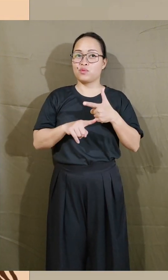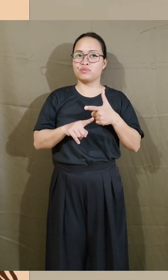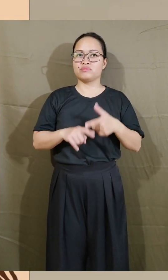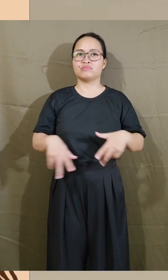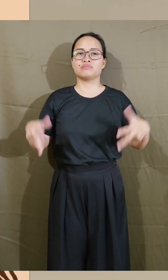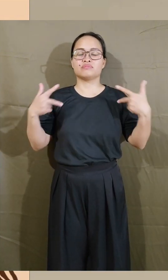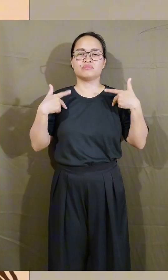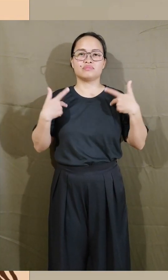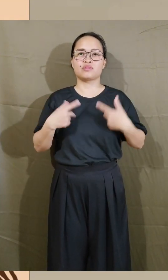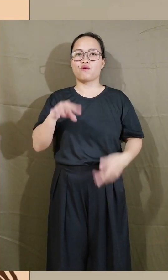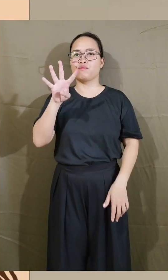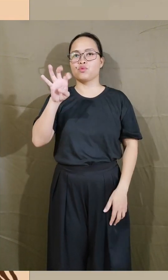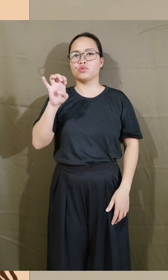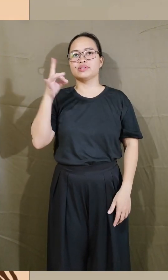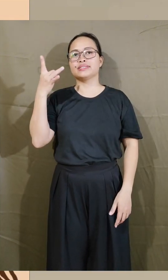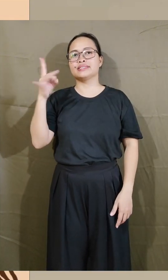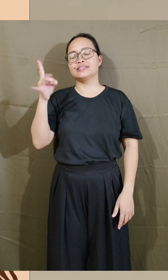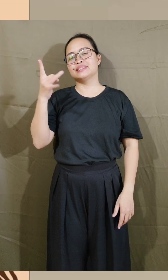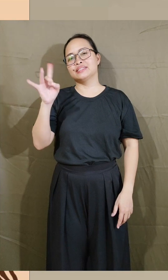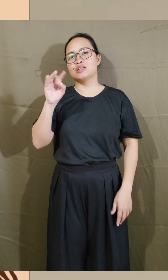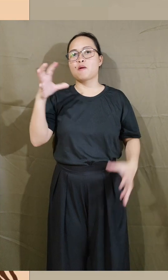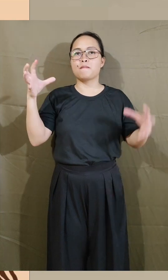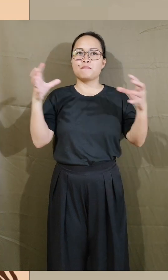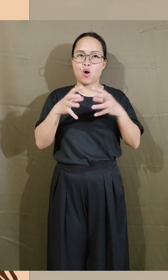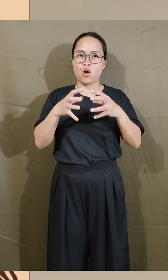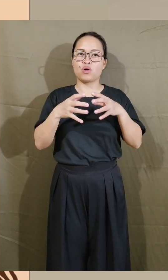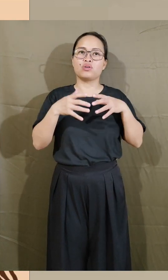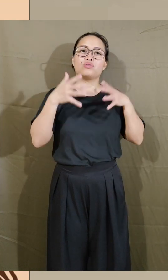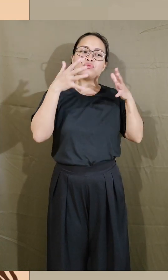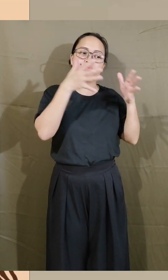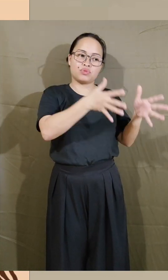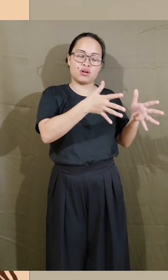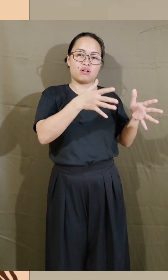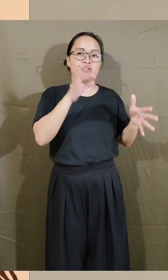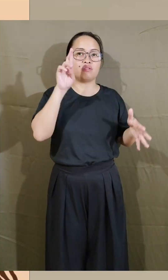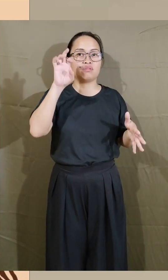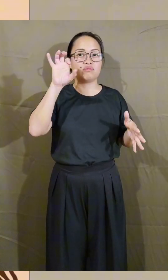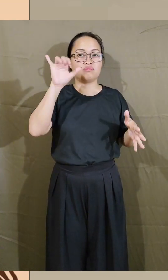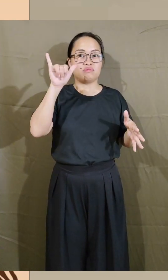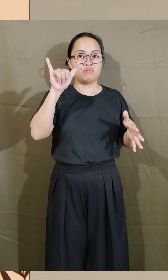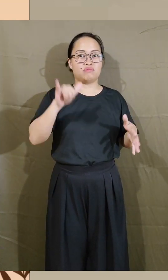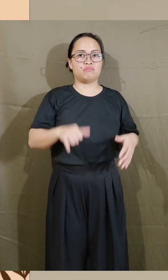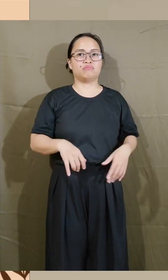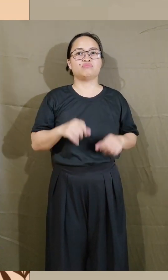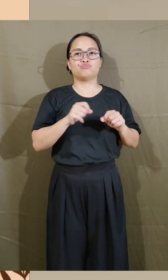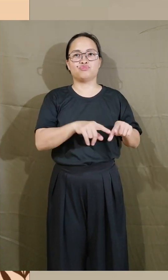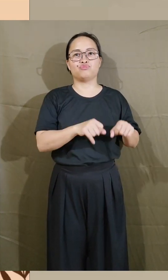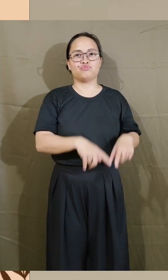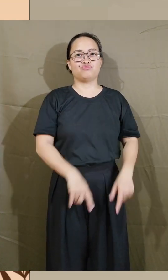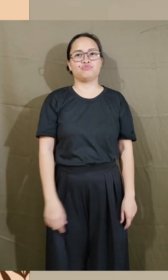Therefore, there are 418 balls Ray has left in his store.